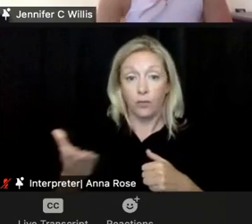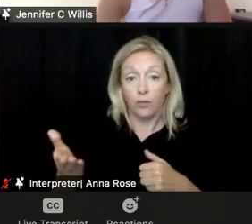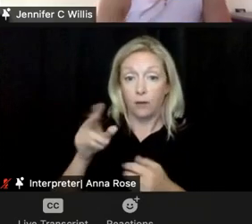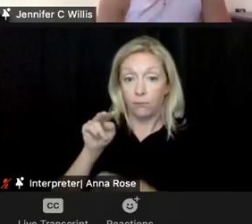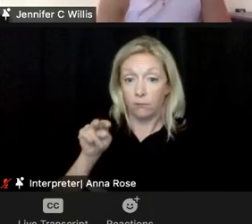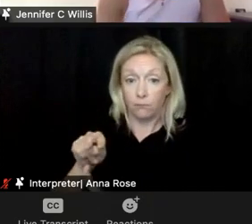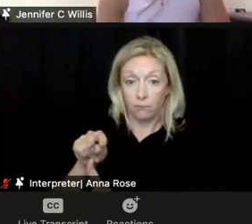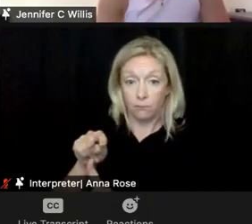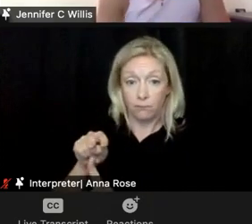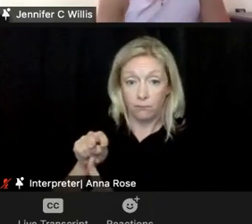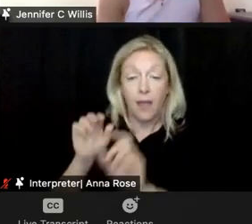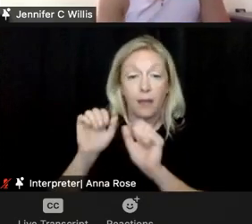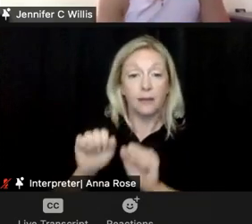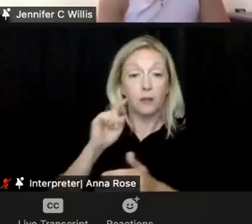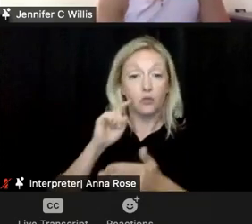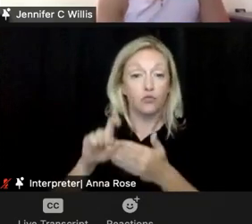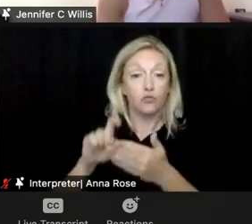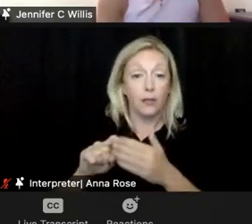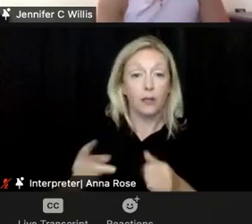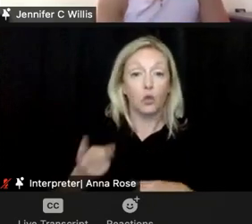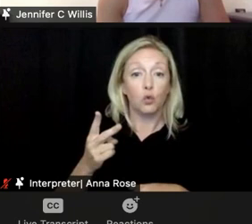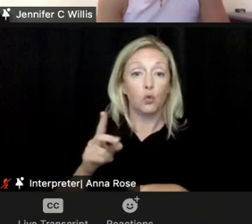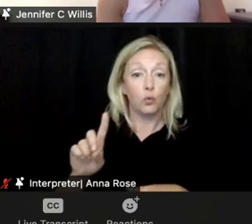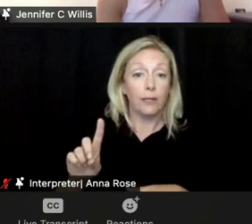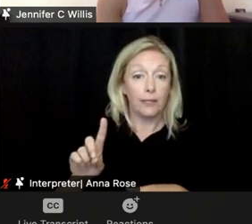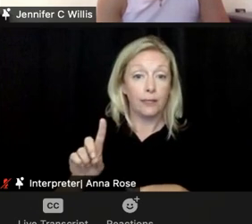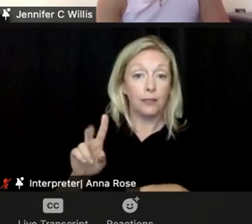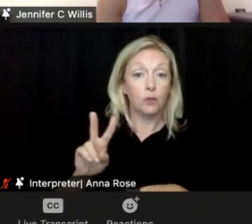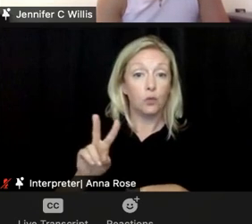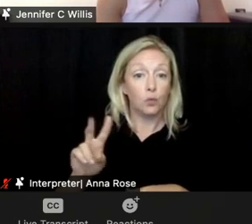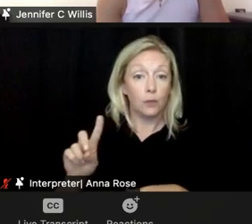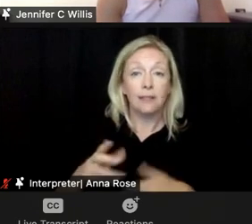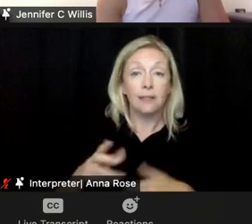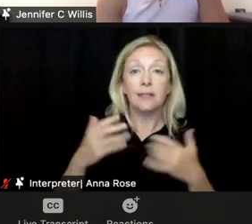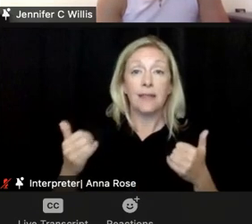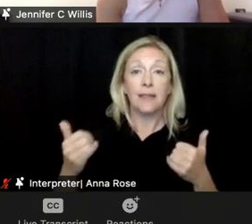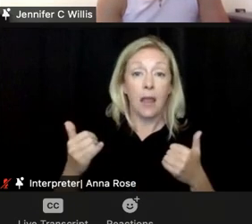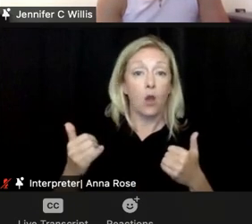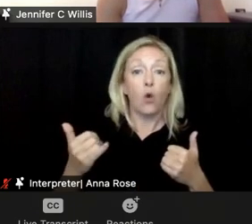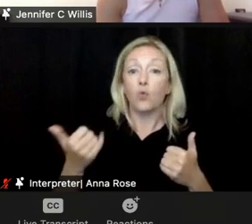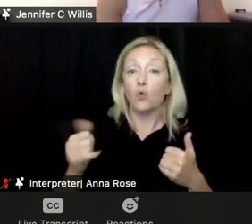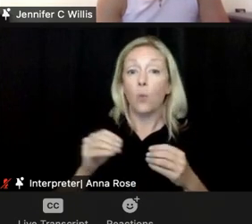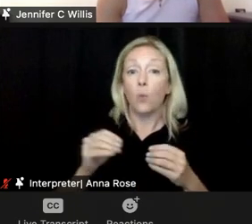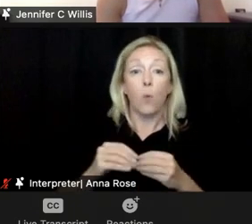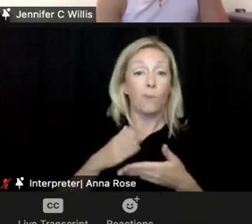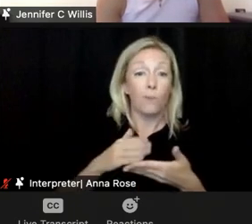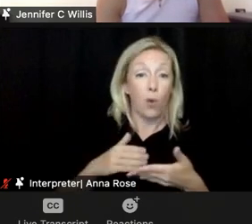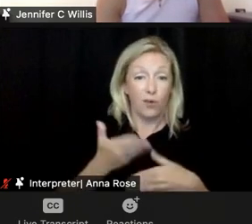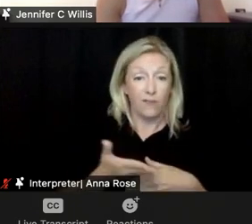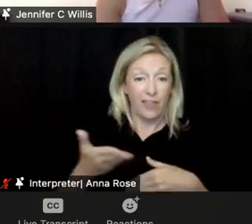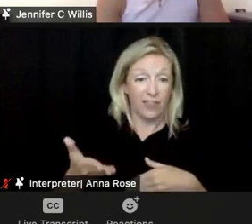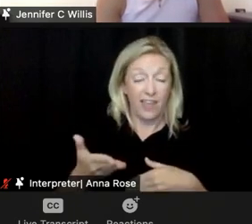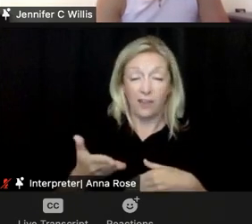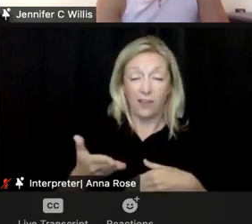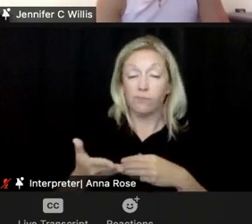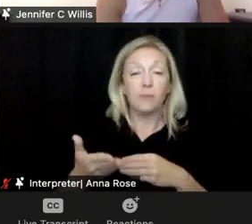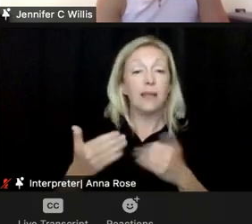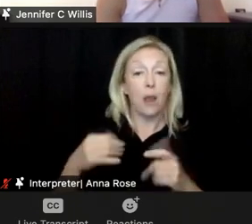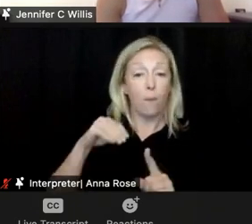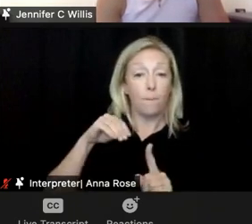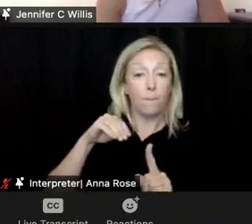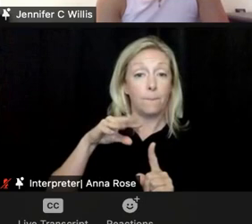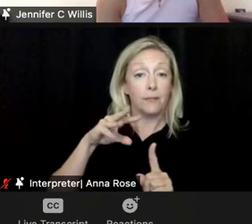to discriminate two-dimensional materials. Now we're taking photographs of what used to be tactile or